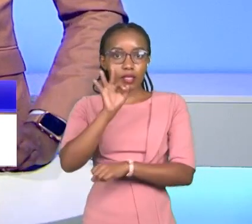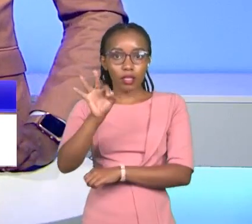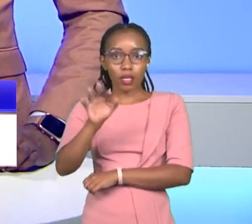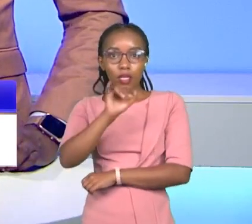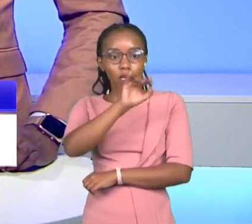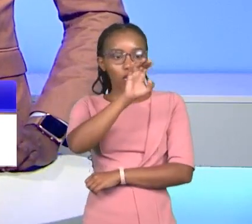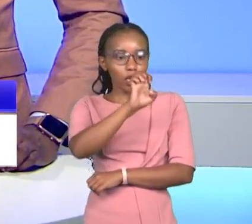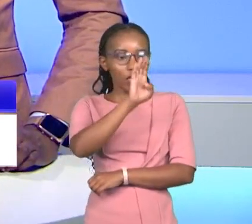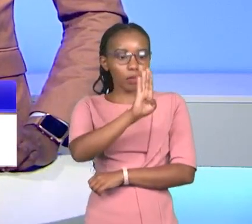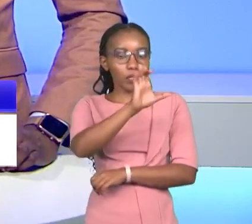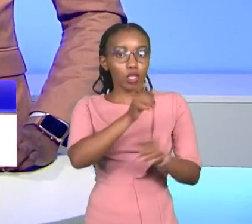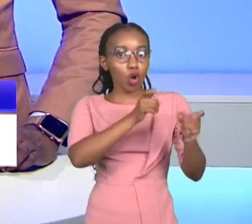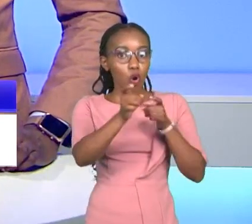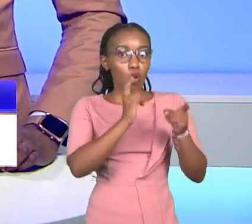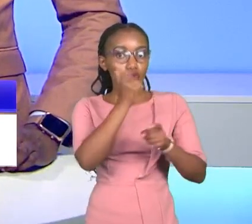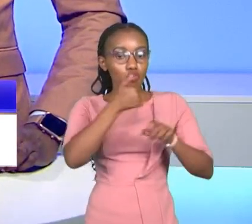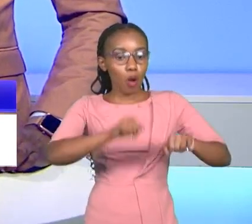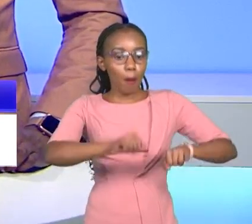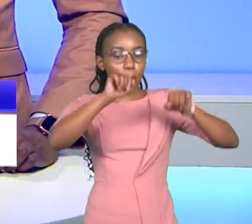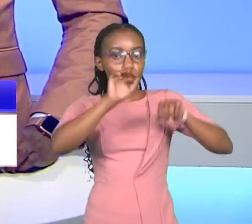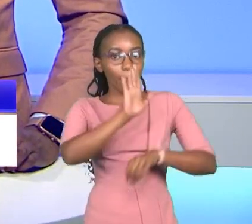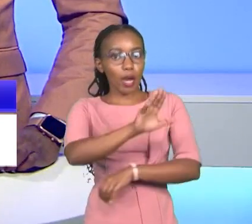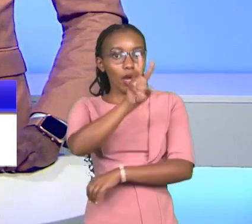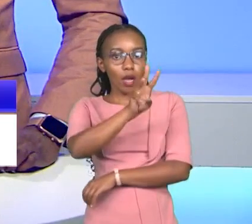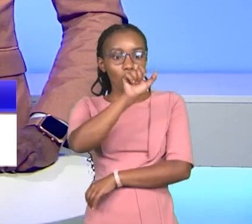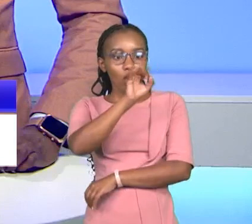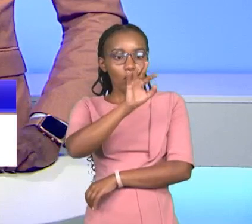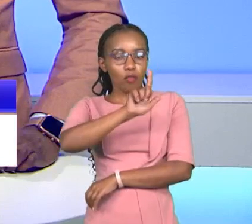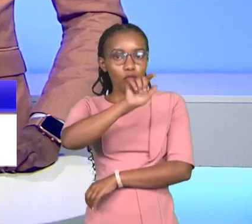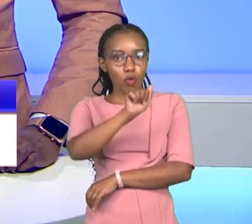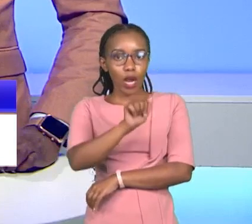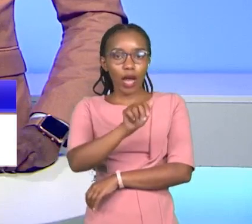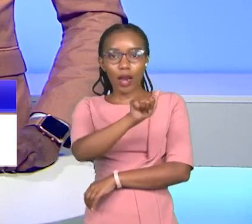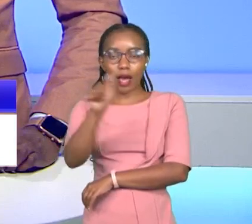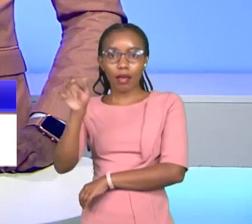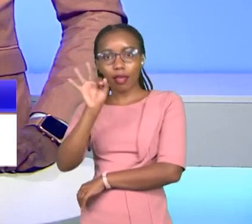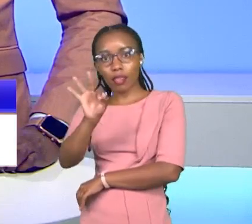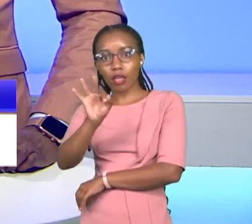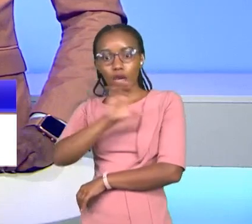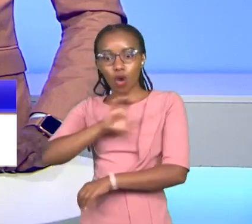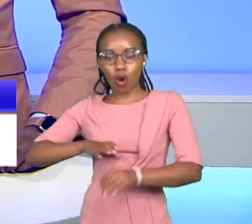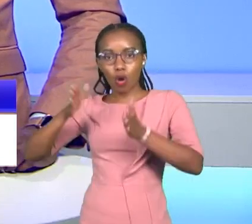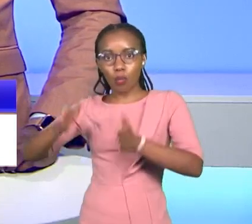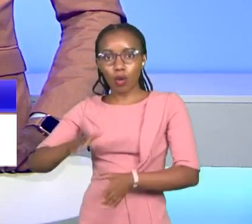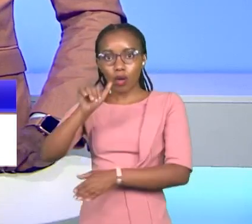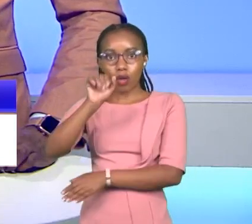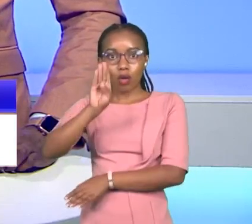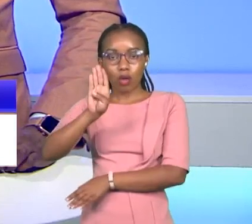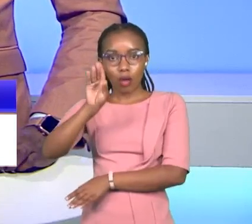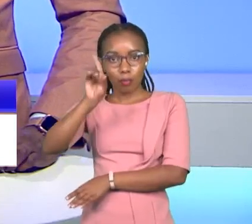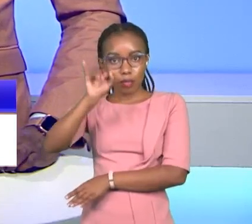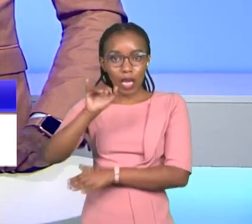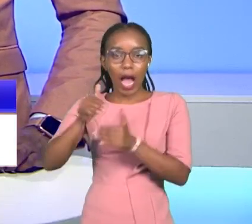IEBC has been controlled by Chairman Wafula Chebukati, together with three commissioners, ABDI, Guliye and Boya, Molu, following